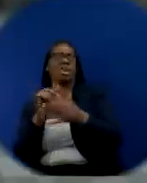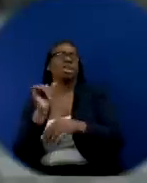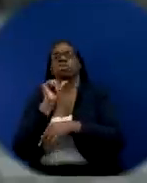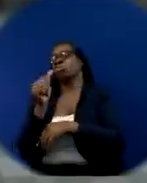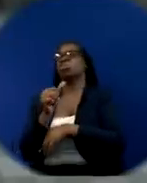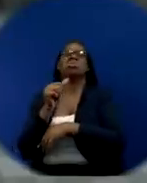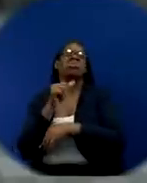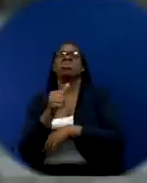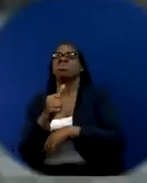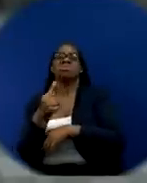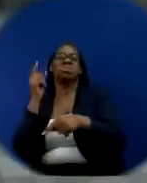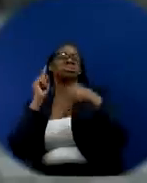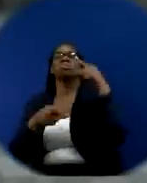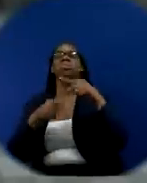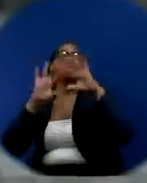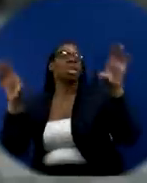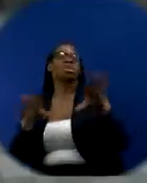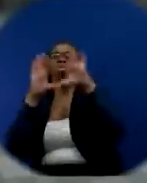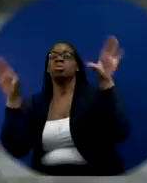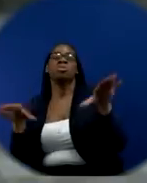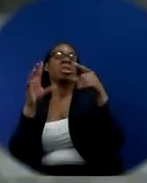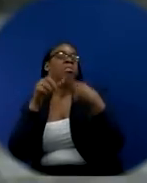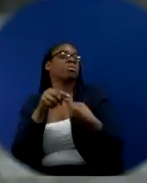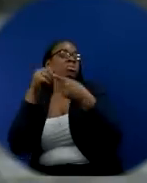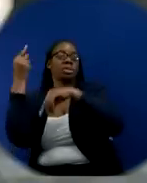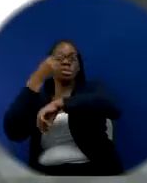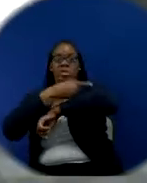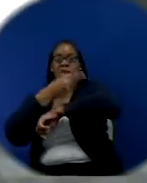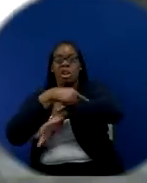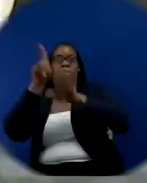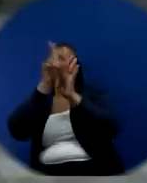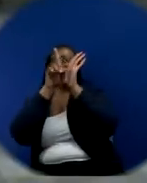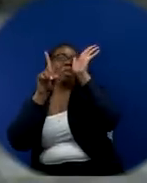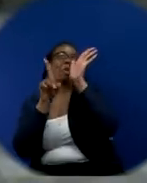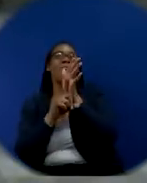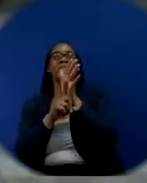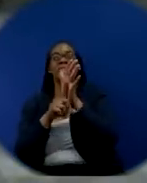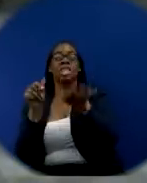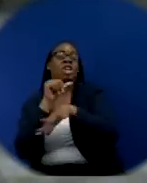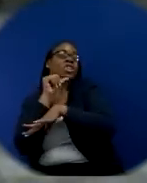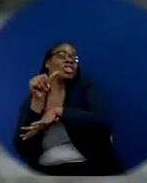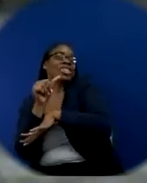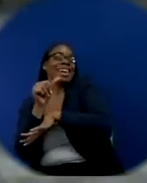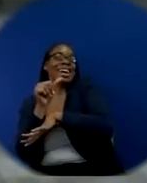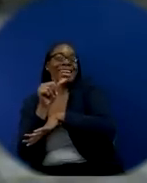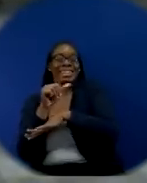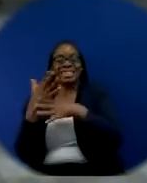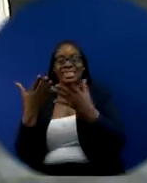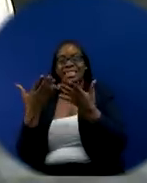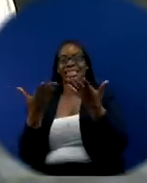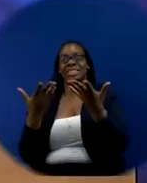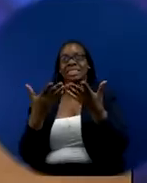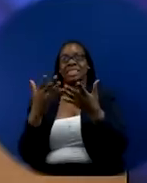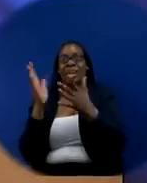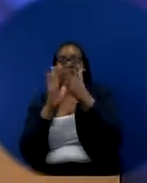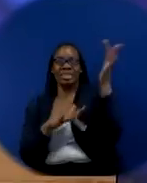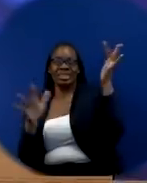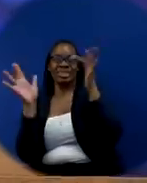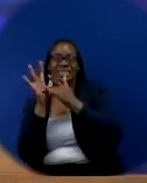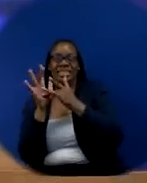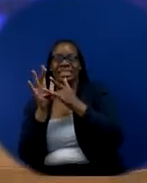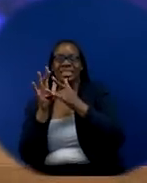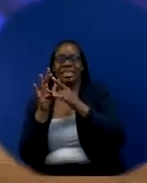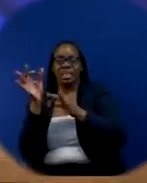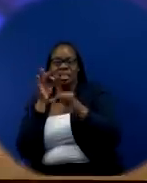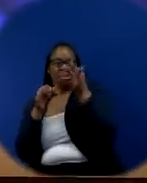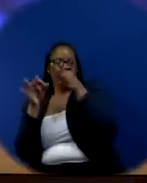supposed to do that on the Sabbath day. The law says you're not supposed to do that. To which Jesus, with a swift response,